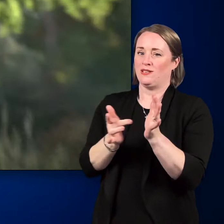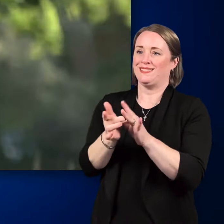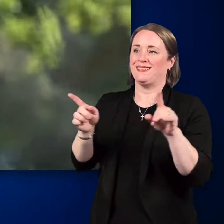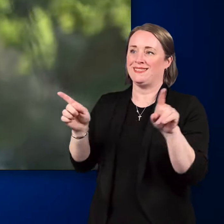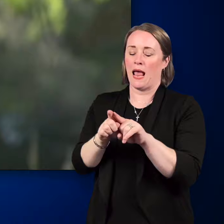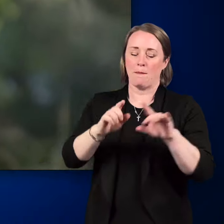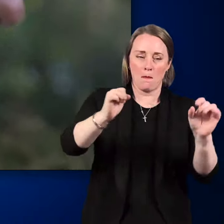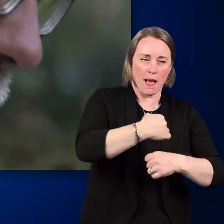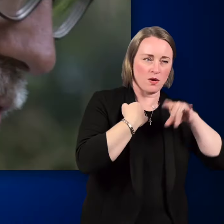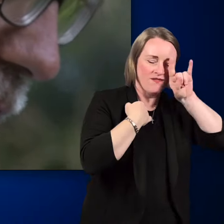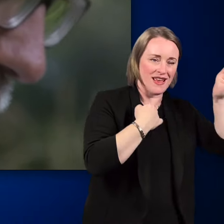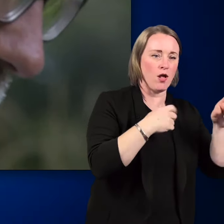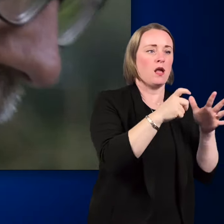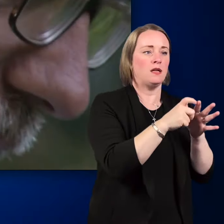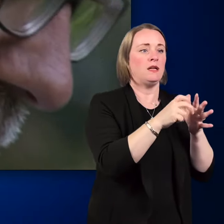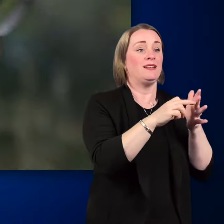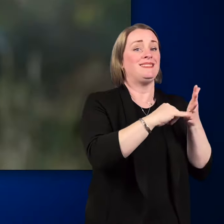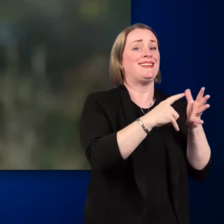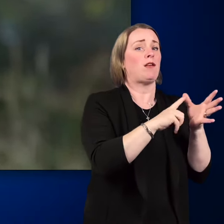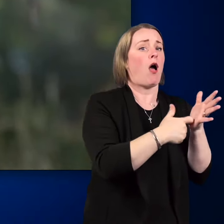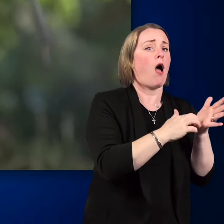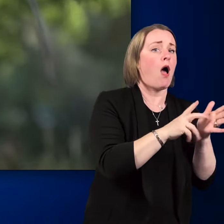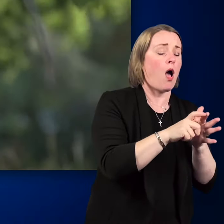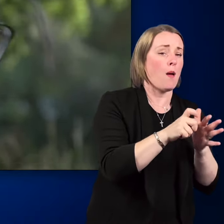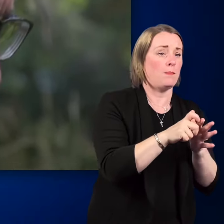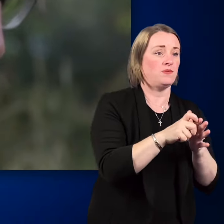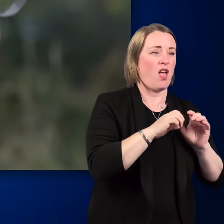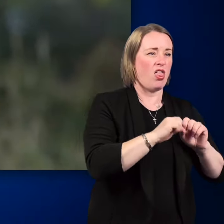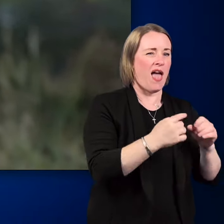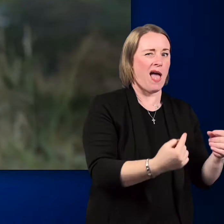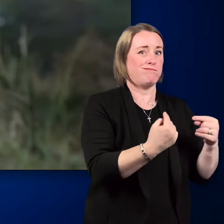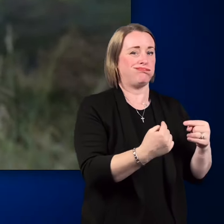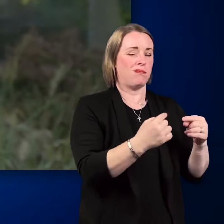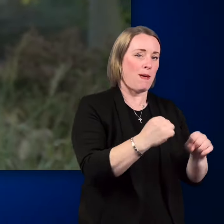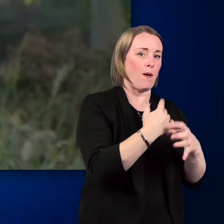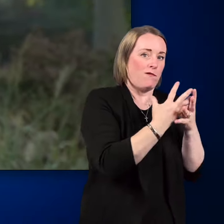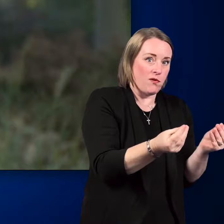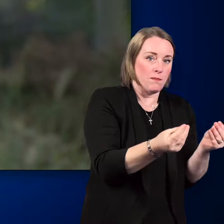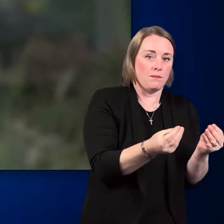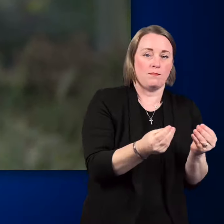of what it says about the cross. Listen to this, Colossians 2, 15.